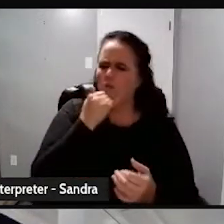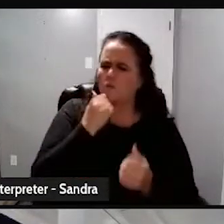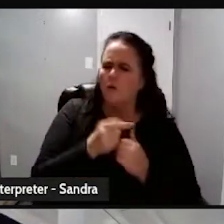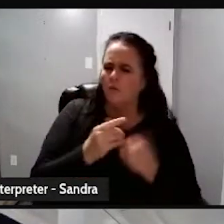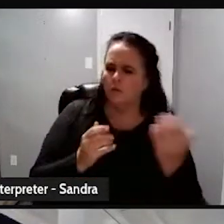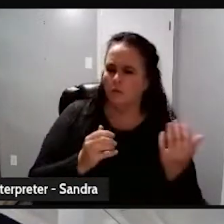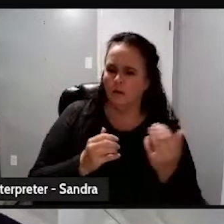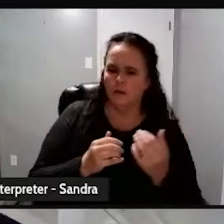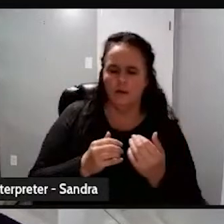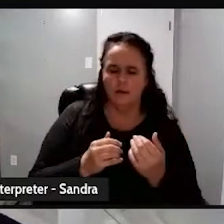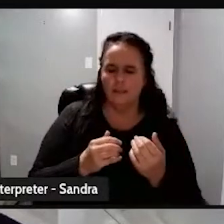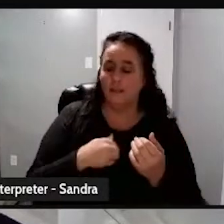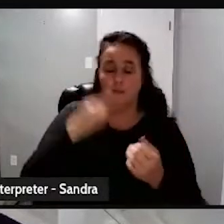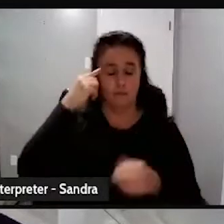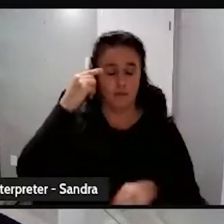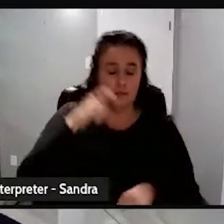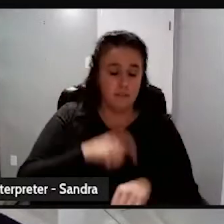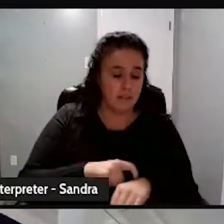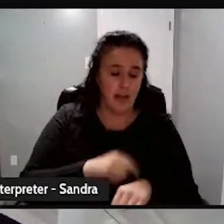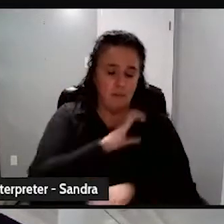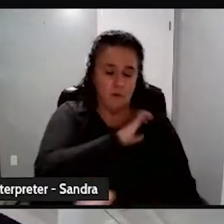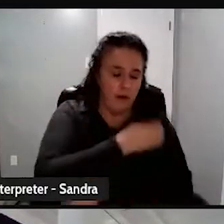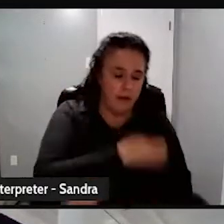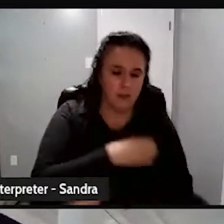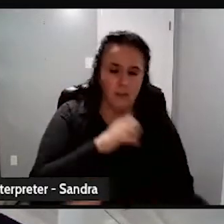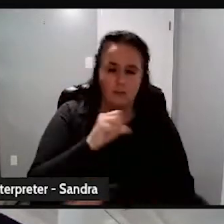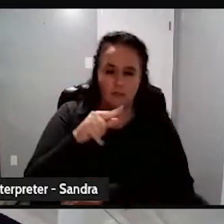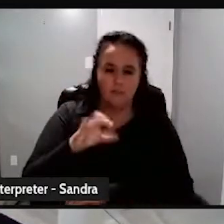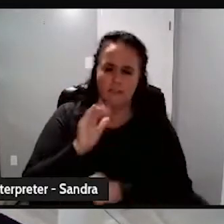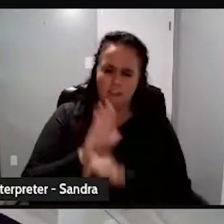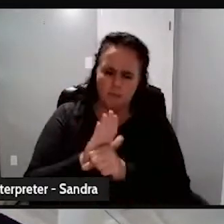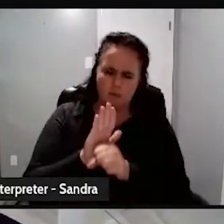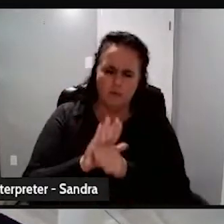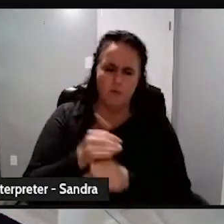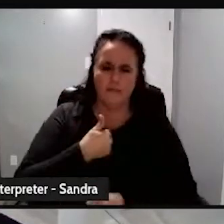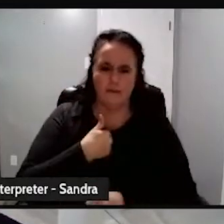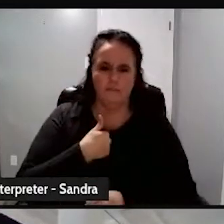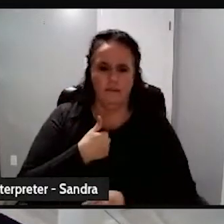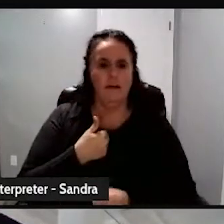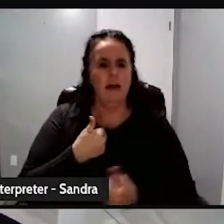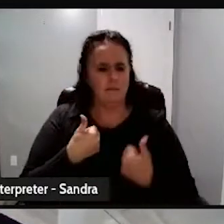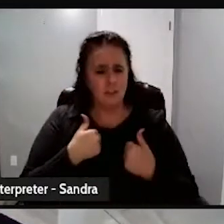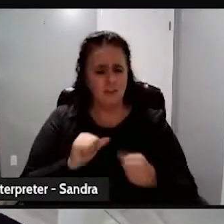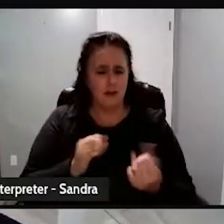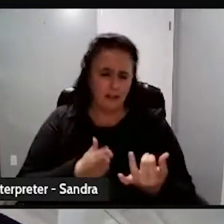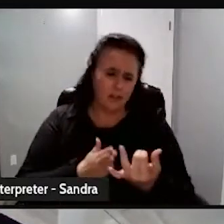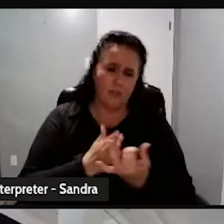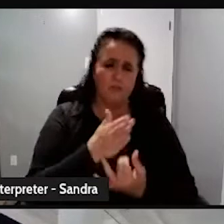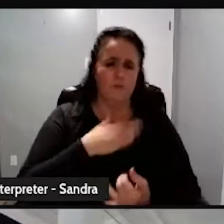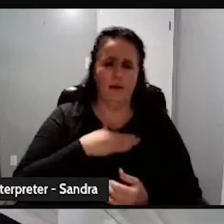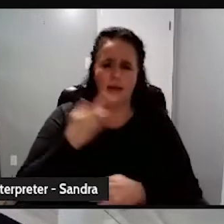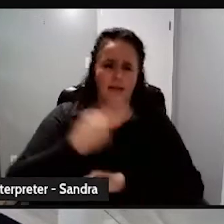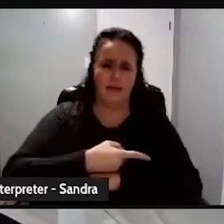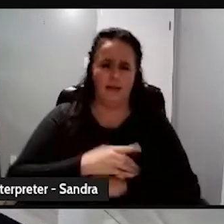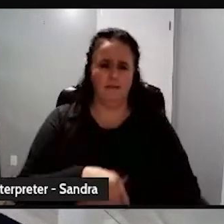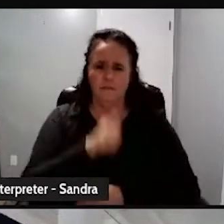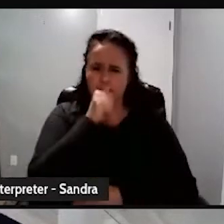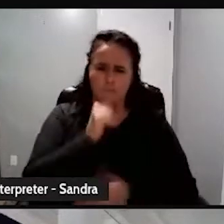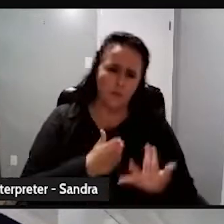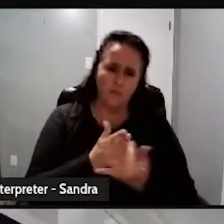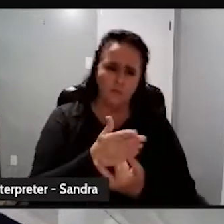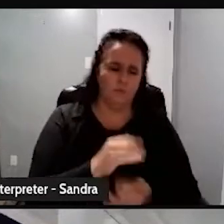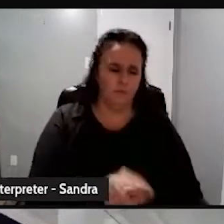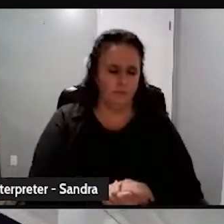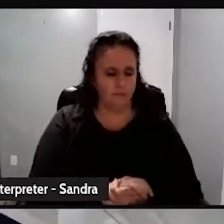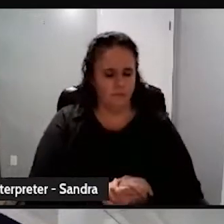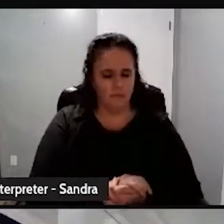mental time or energy or space to promote myself. I'm just trying to get through my day. And it doesn't